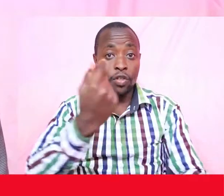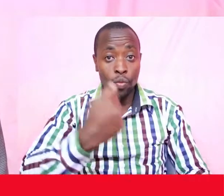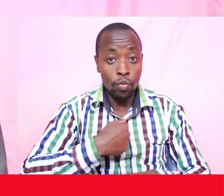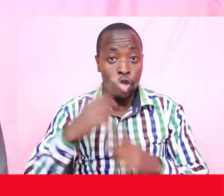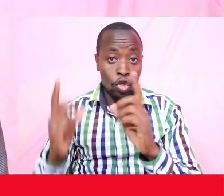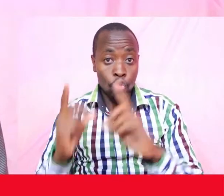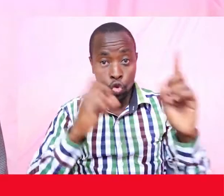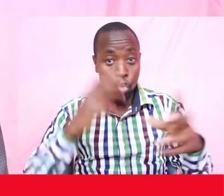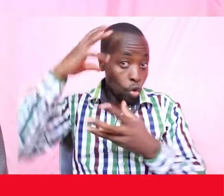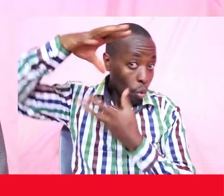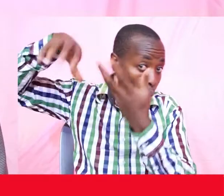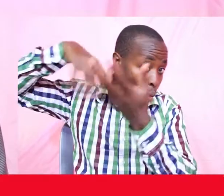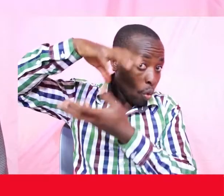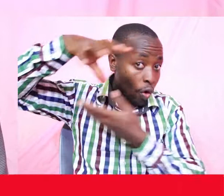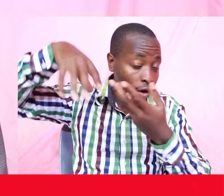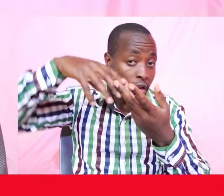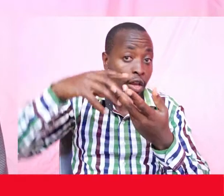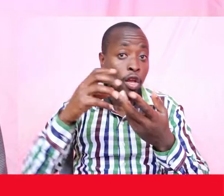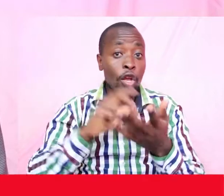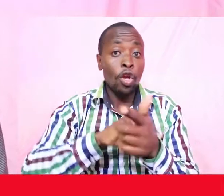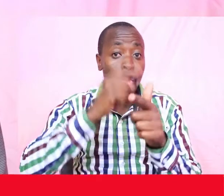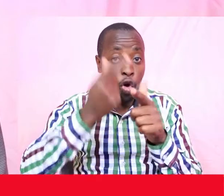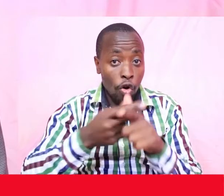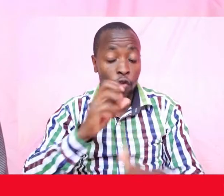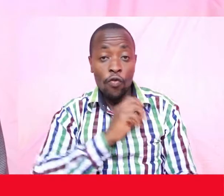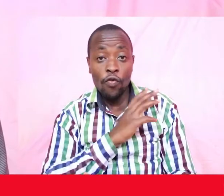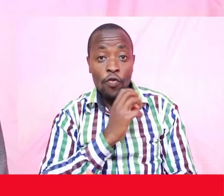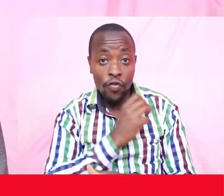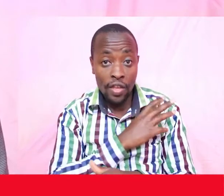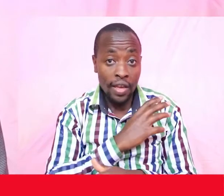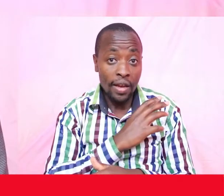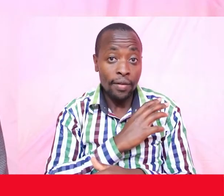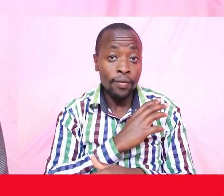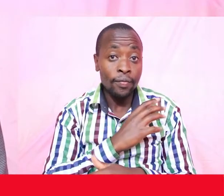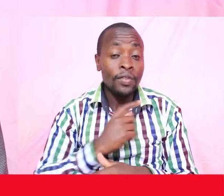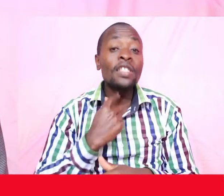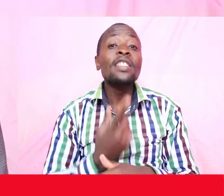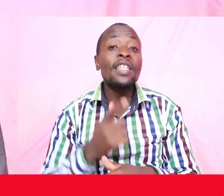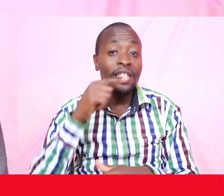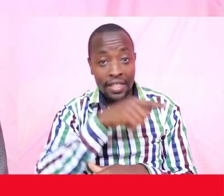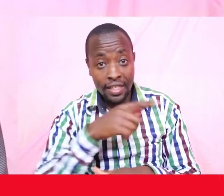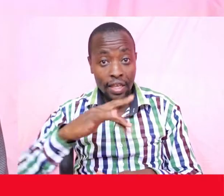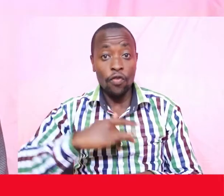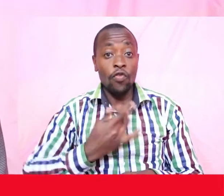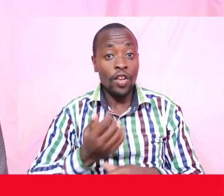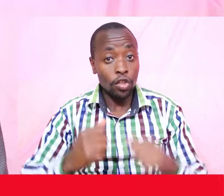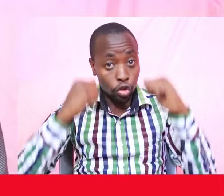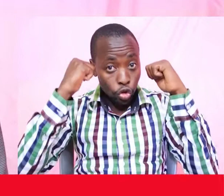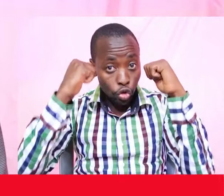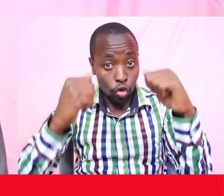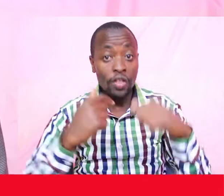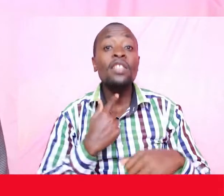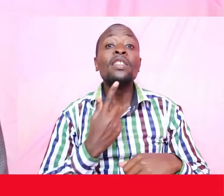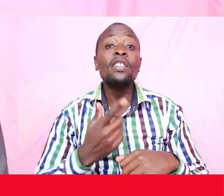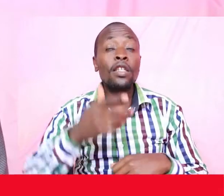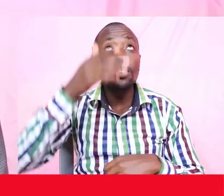not worry about or be frightened by anything.' When he said this, I felt stronger, and I said,